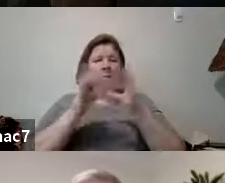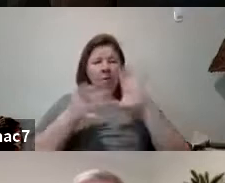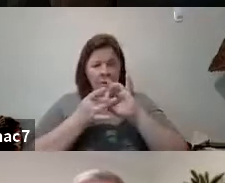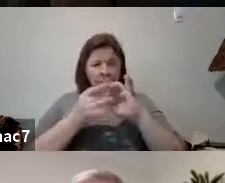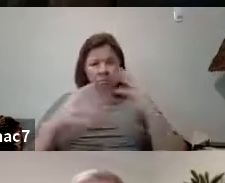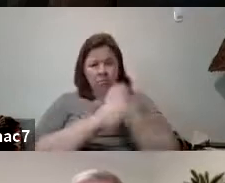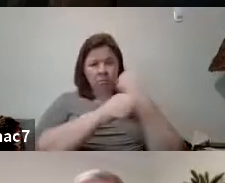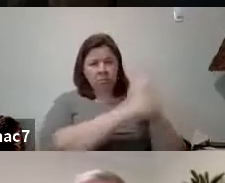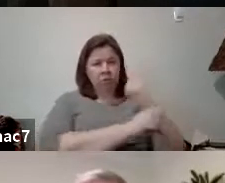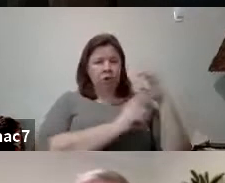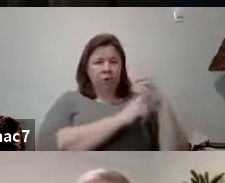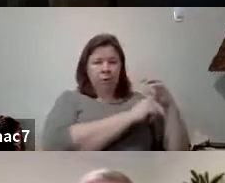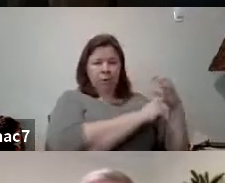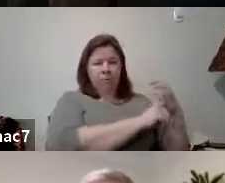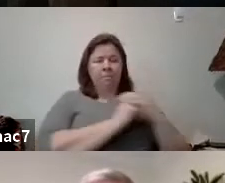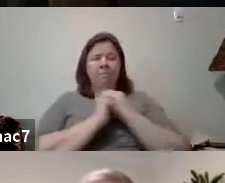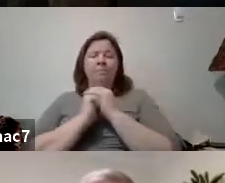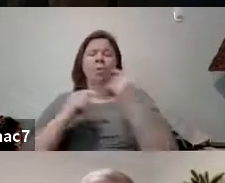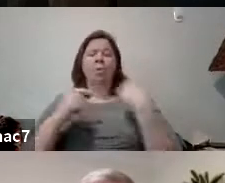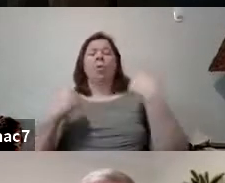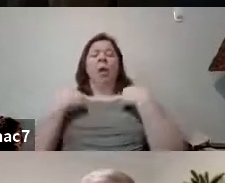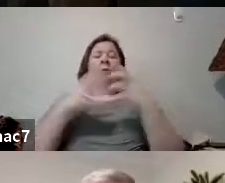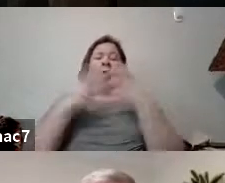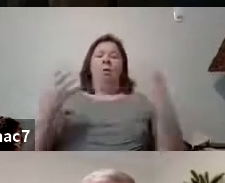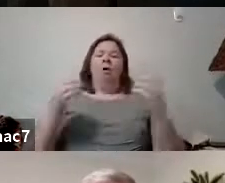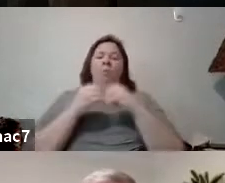common ones that people will be familiar with, but we do have a lot more.